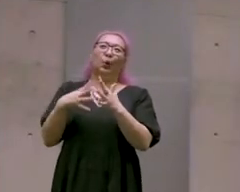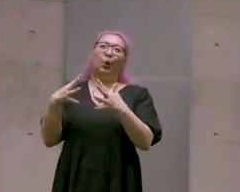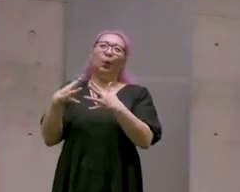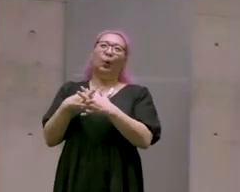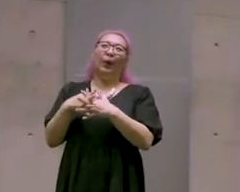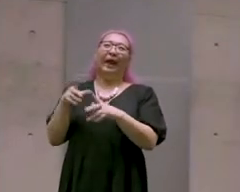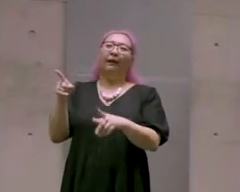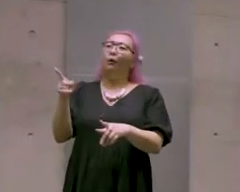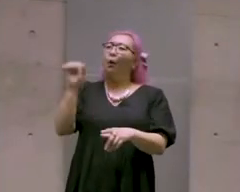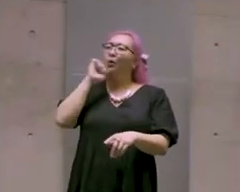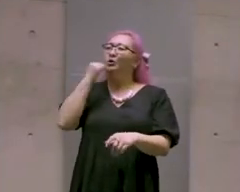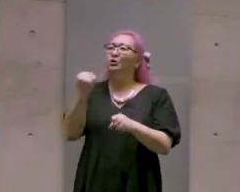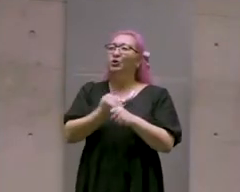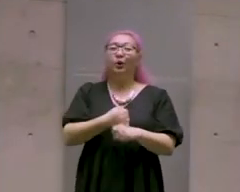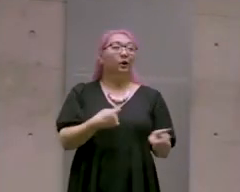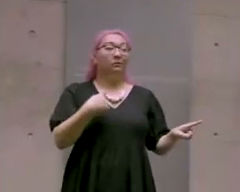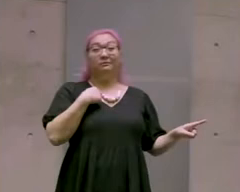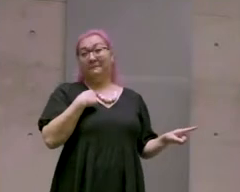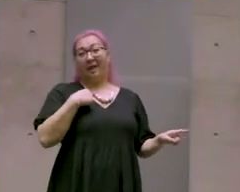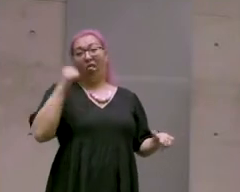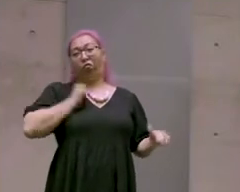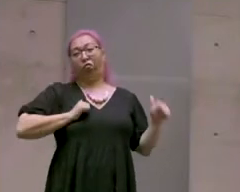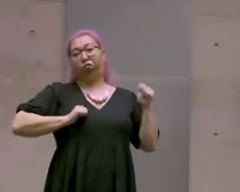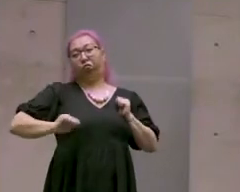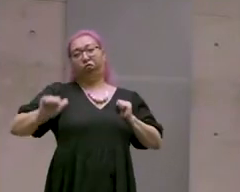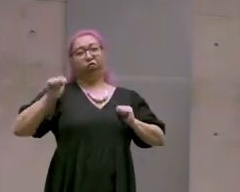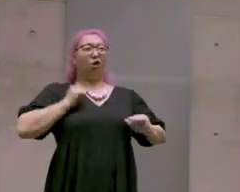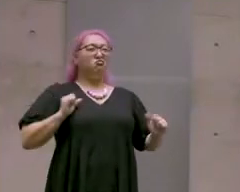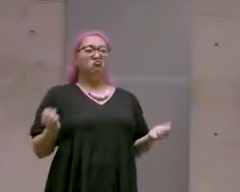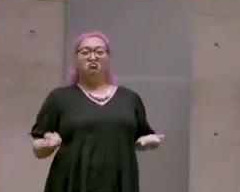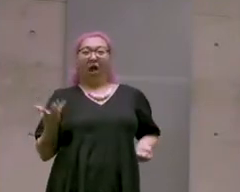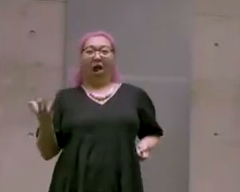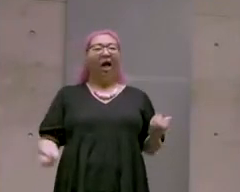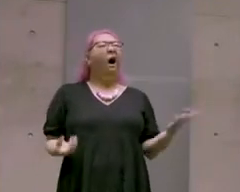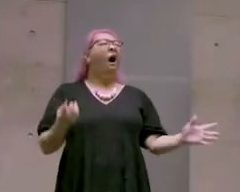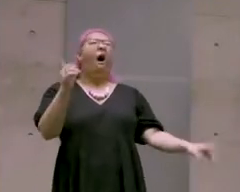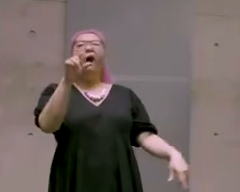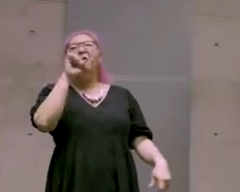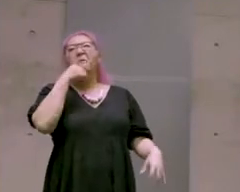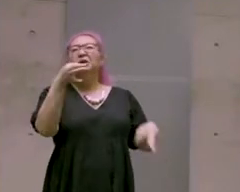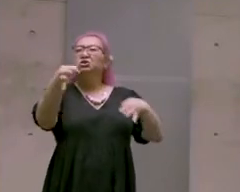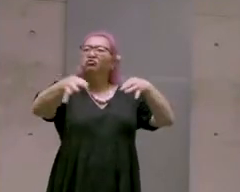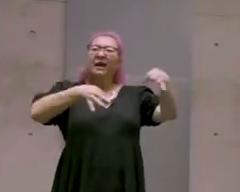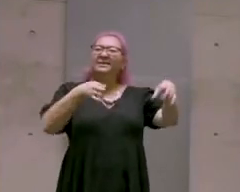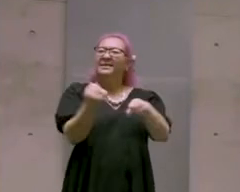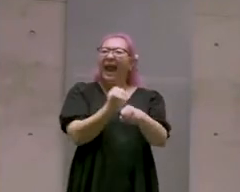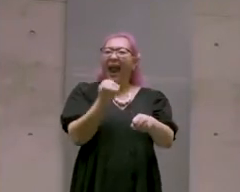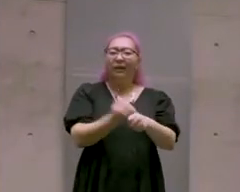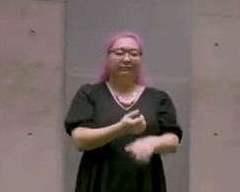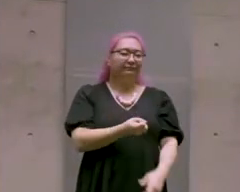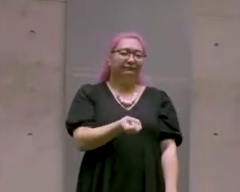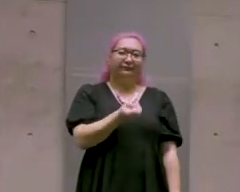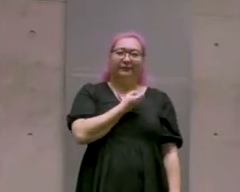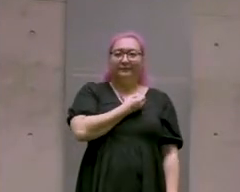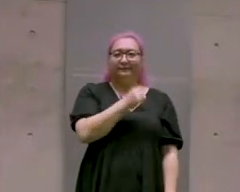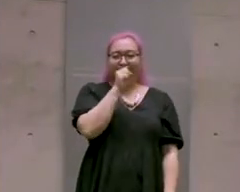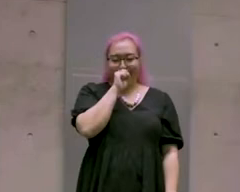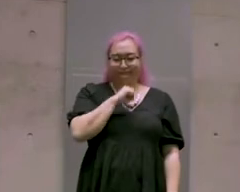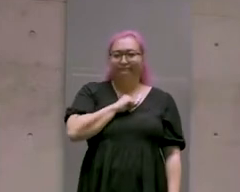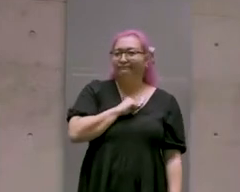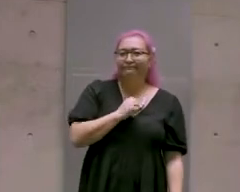game. I think that would be the way to do it. You'd make something about the choreography and the way that kind of gameplay works.